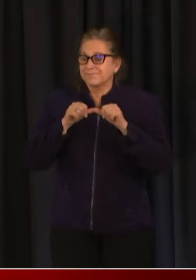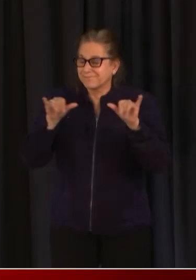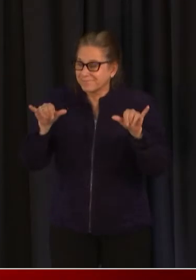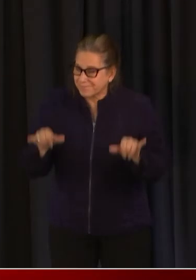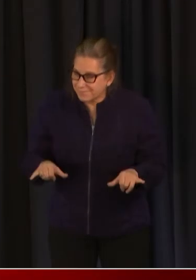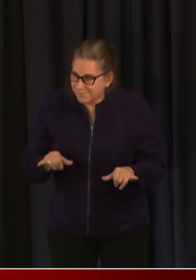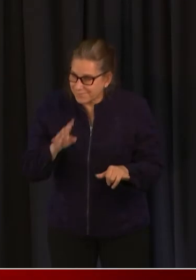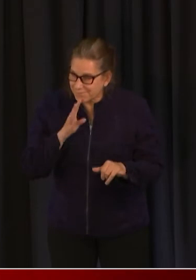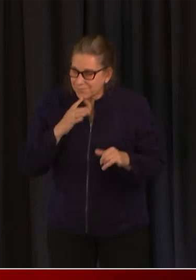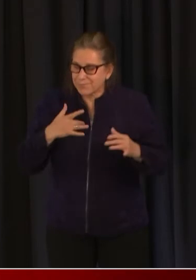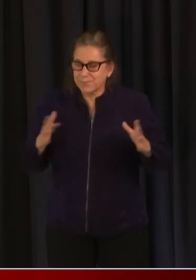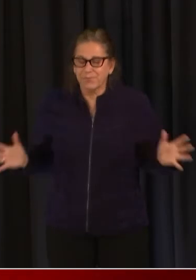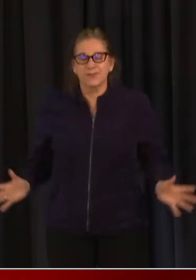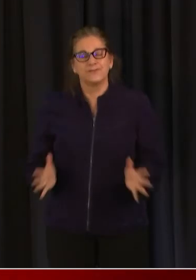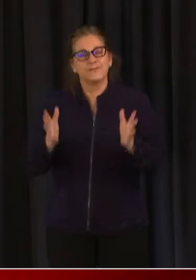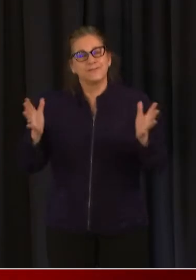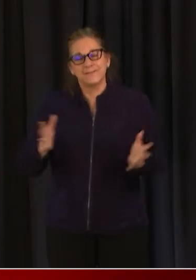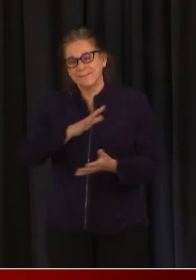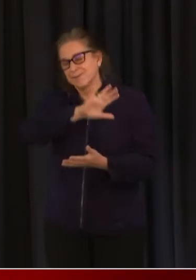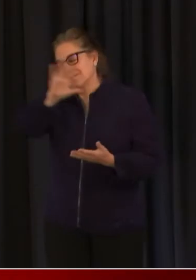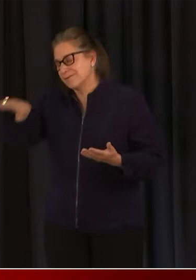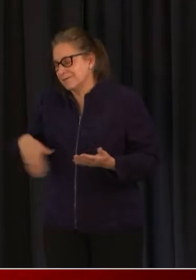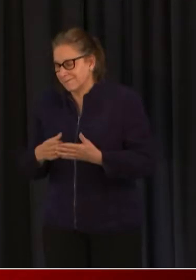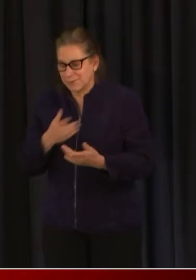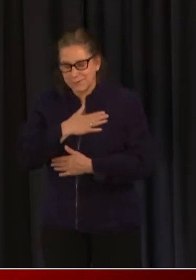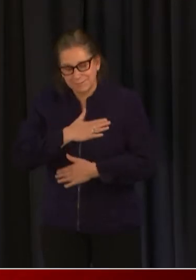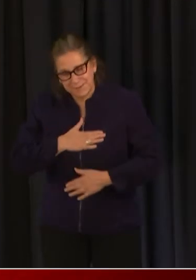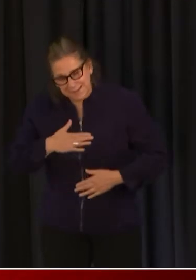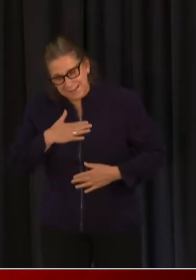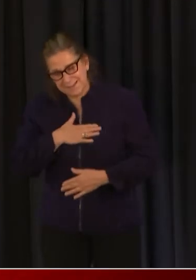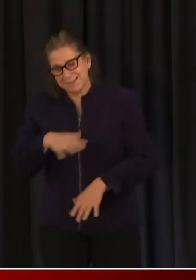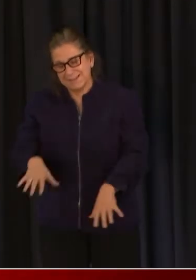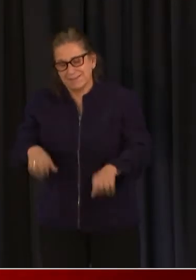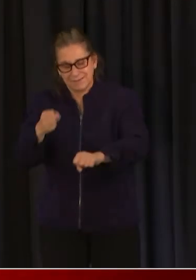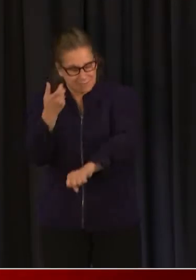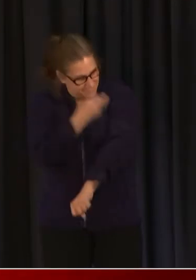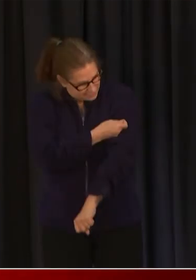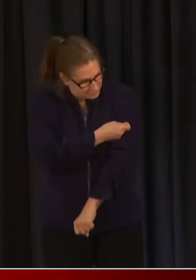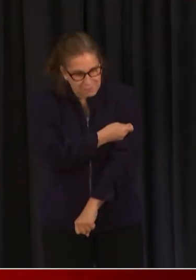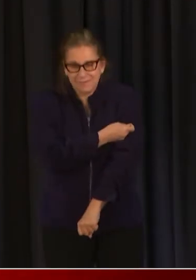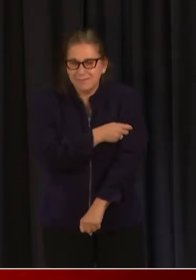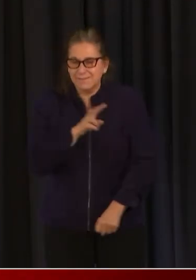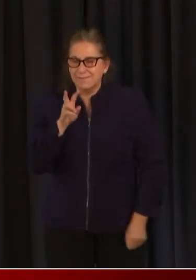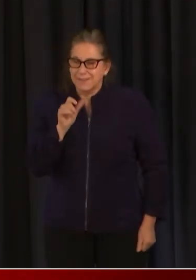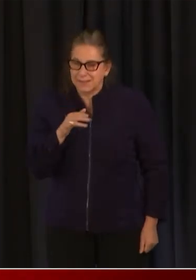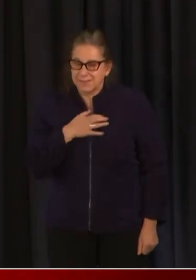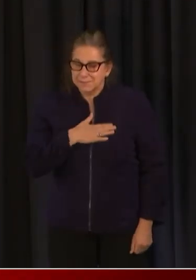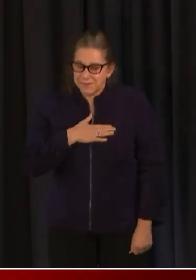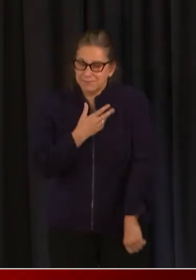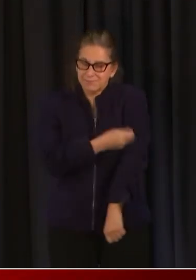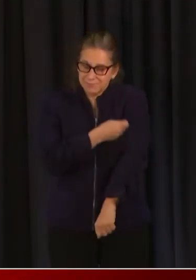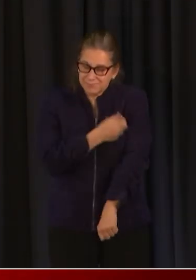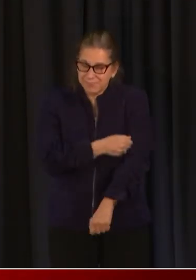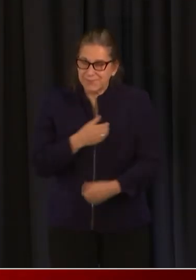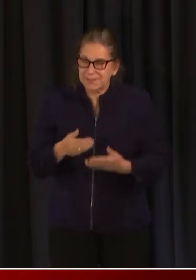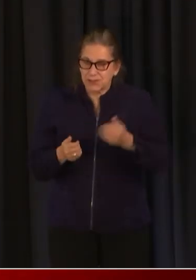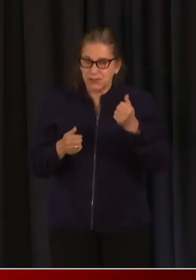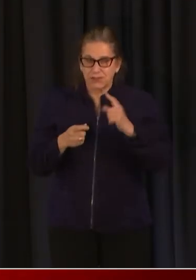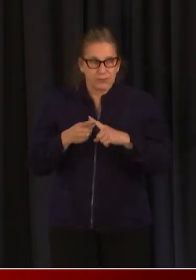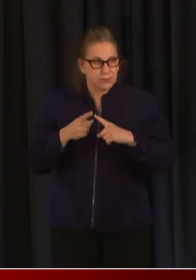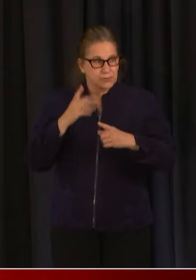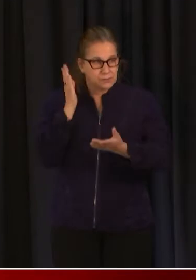encourage DC residents to get vaccinated. Vaccination is becoming easier